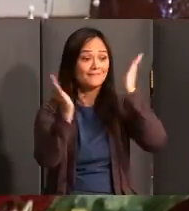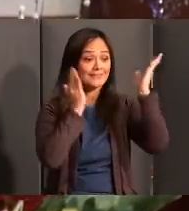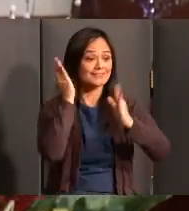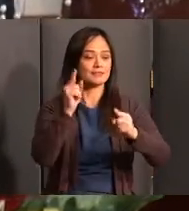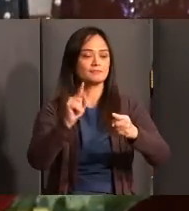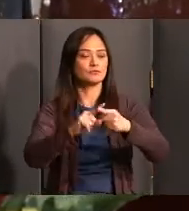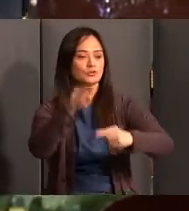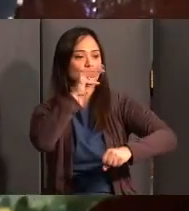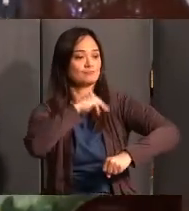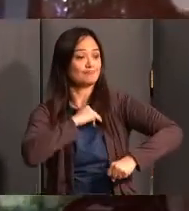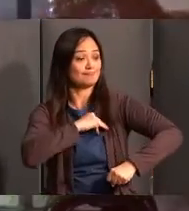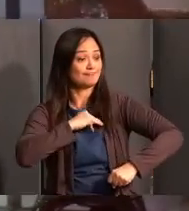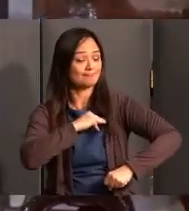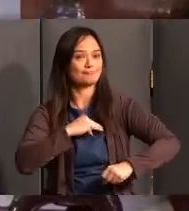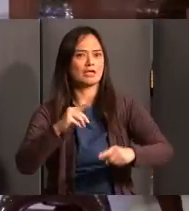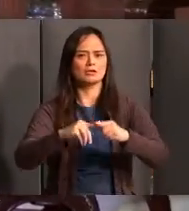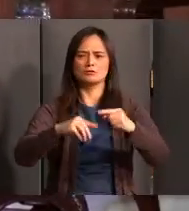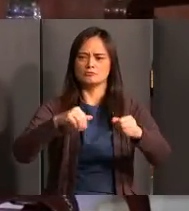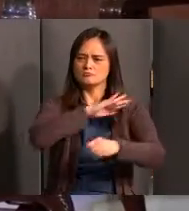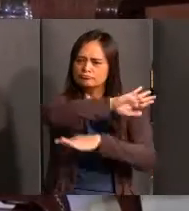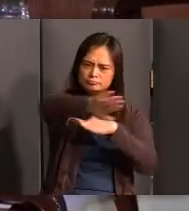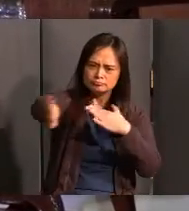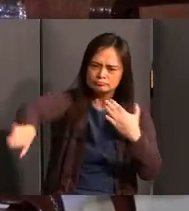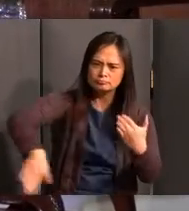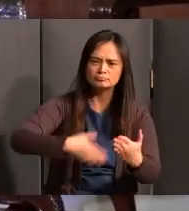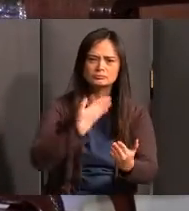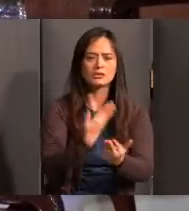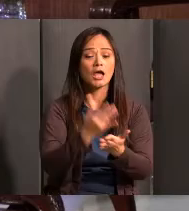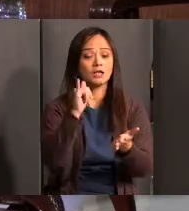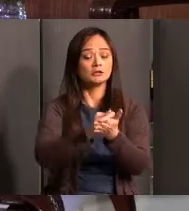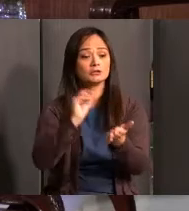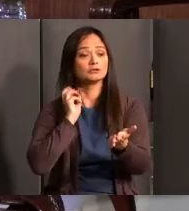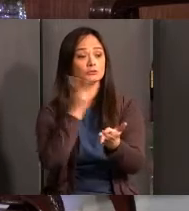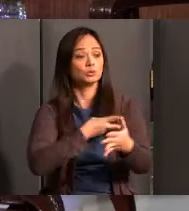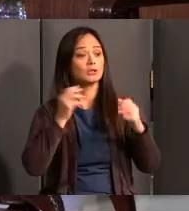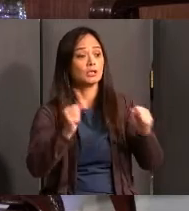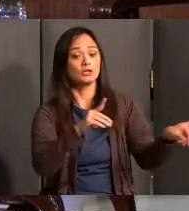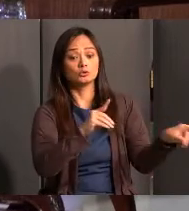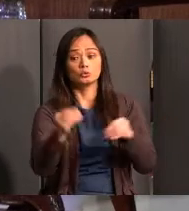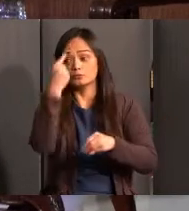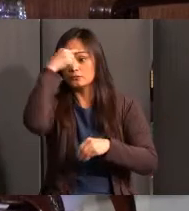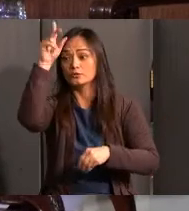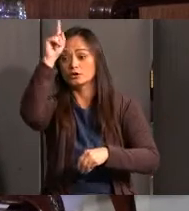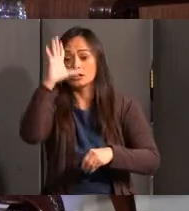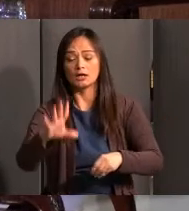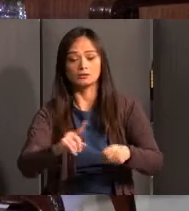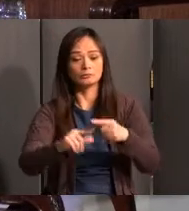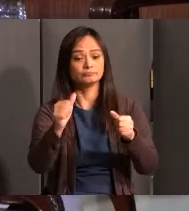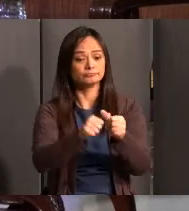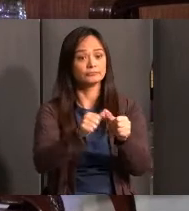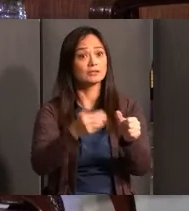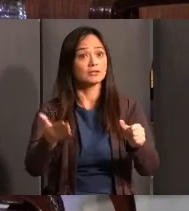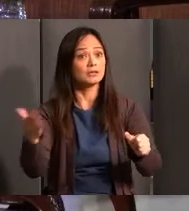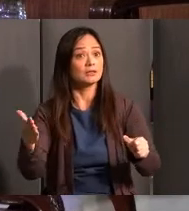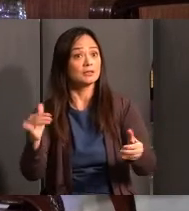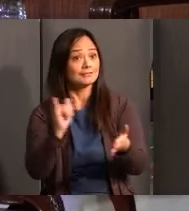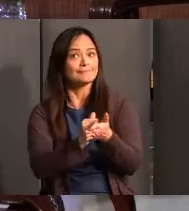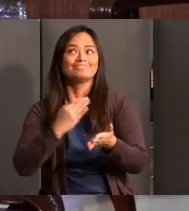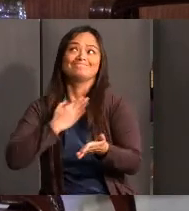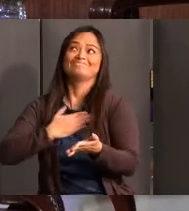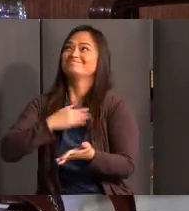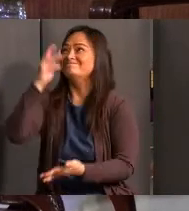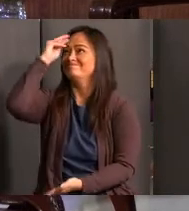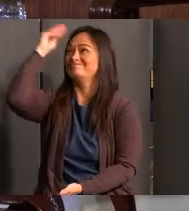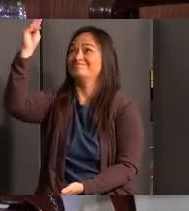to ministries, to everything we can do for God and to everything that pleases Him.